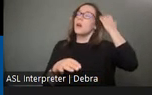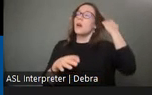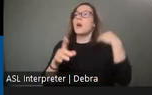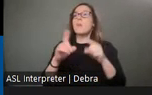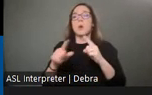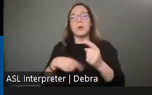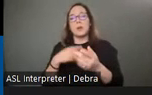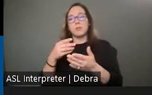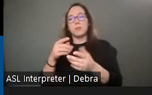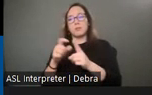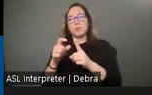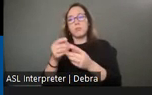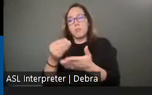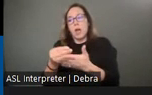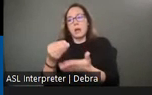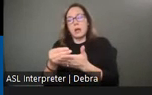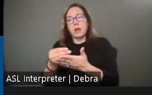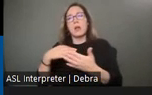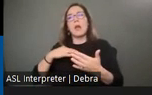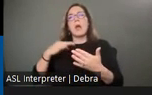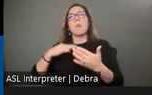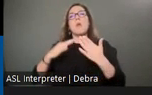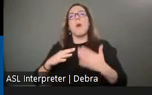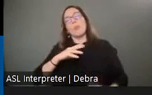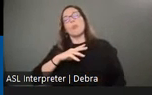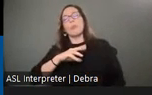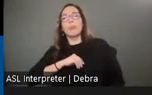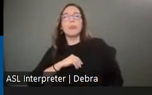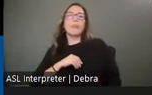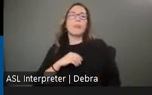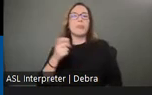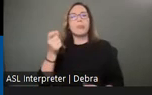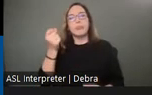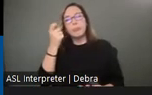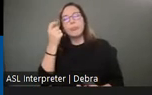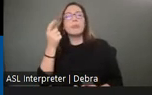money, applicants were very acceptable to that as a